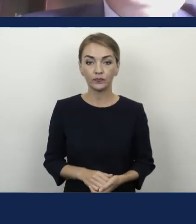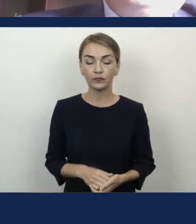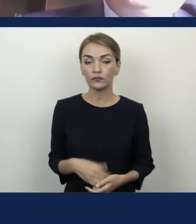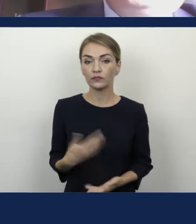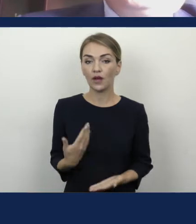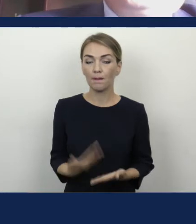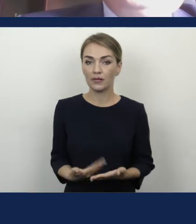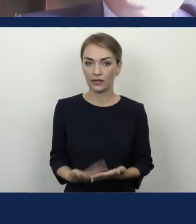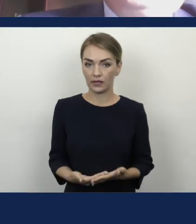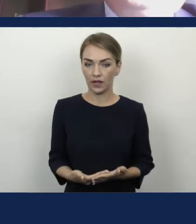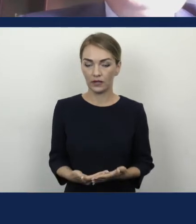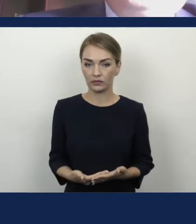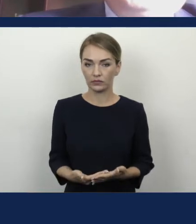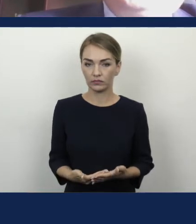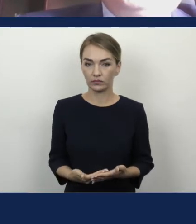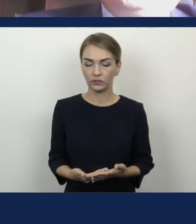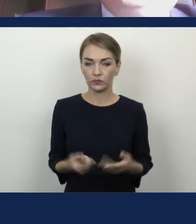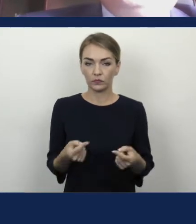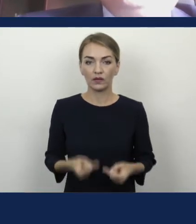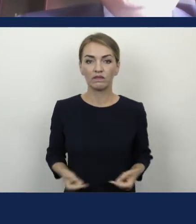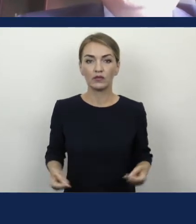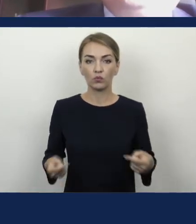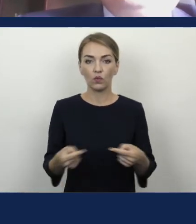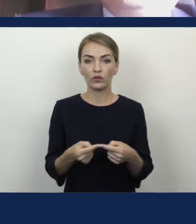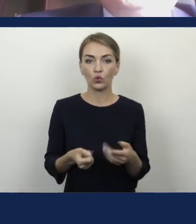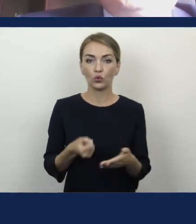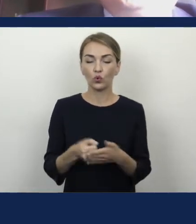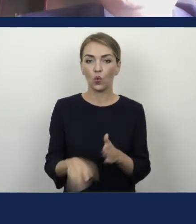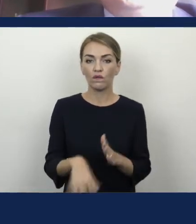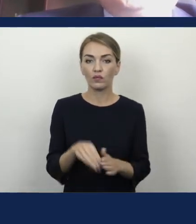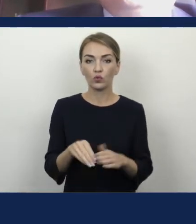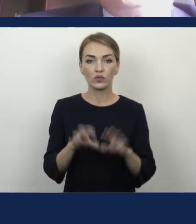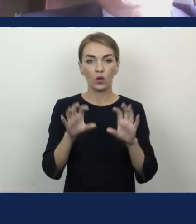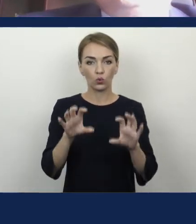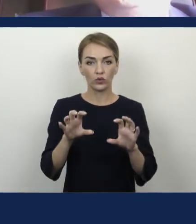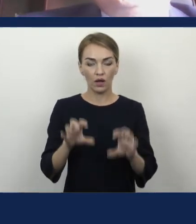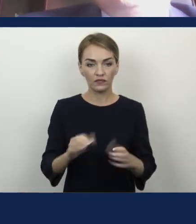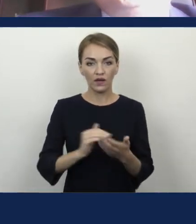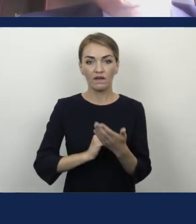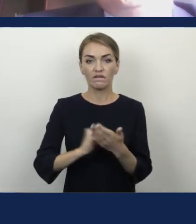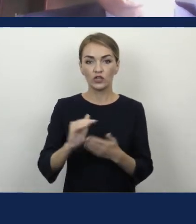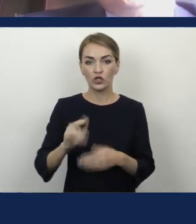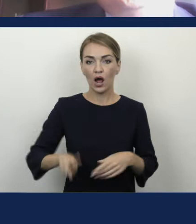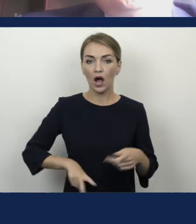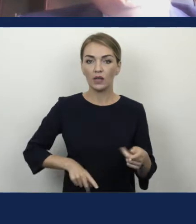Supreme Administrative Court of Lithuania has only 48 hours to issue a